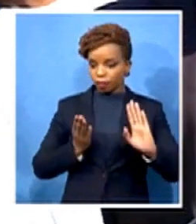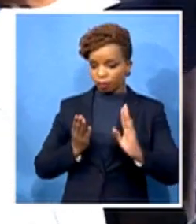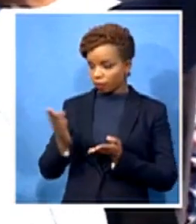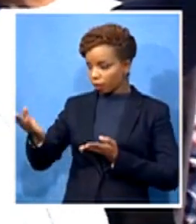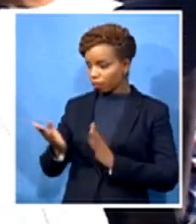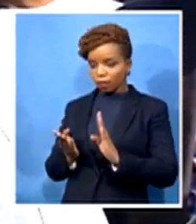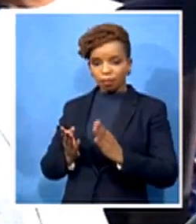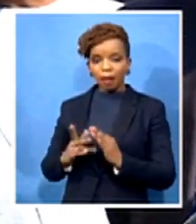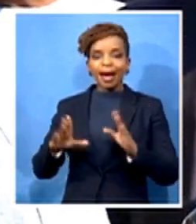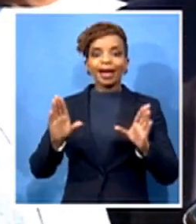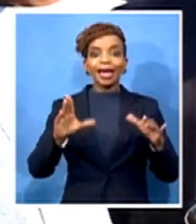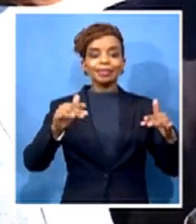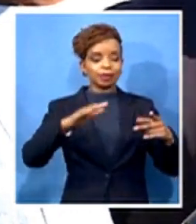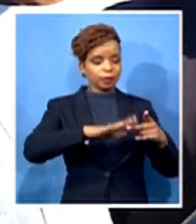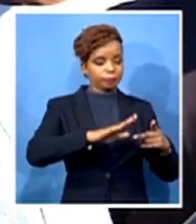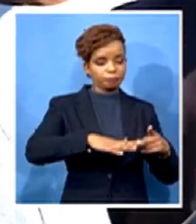as